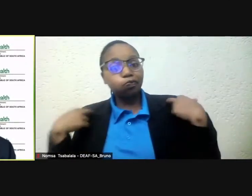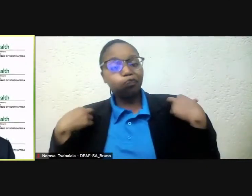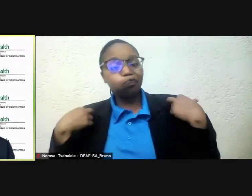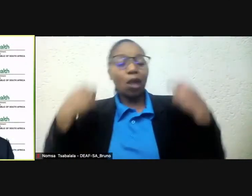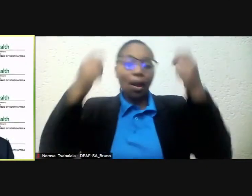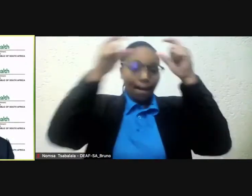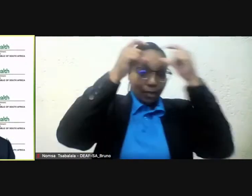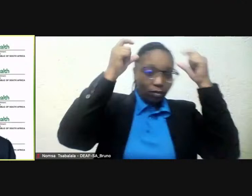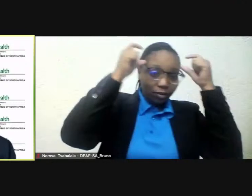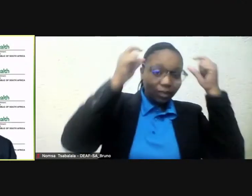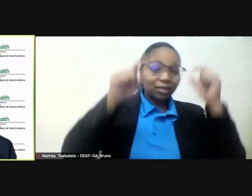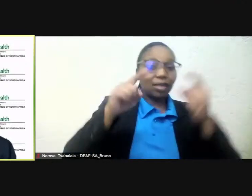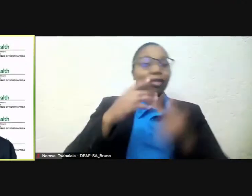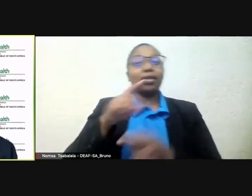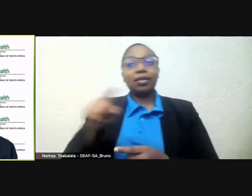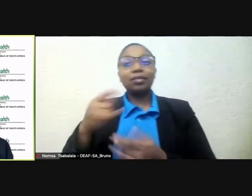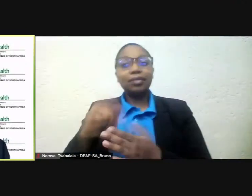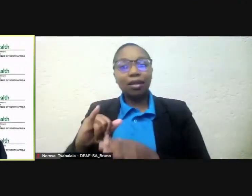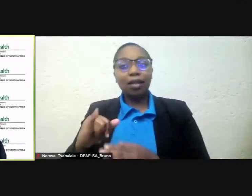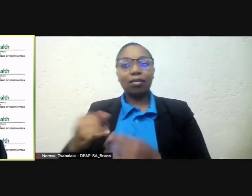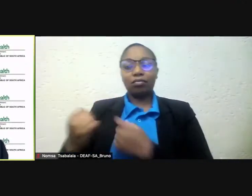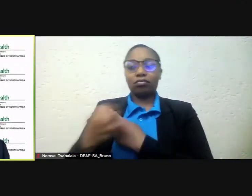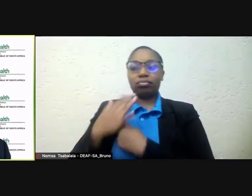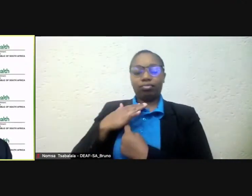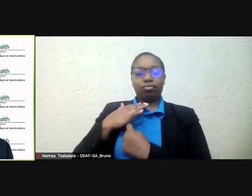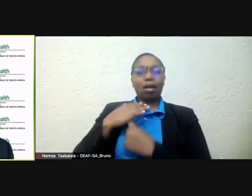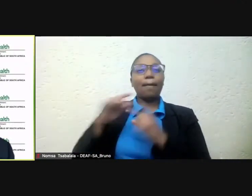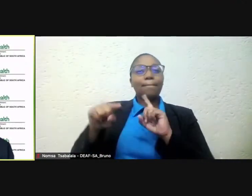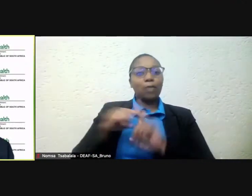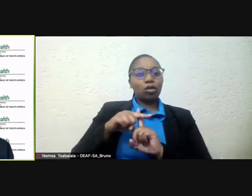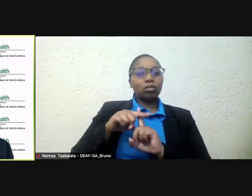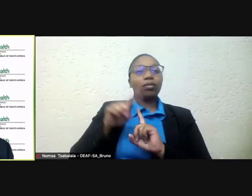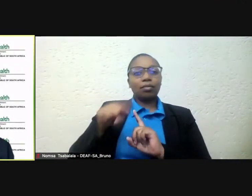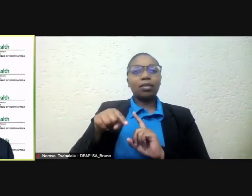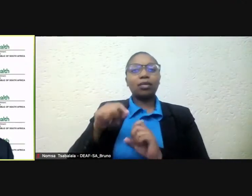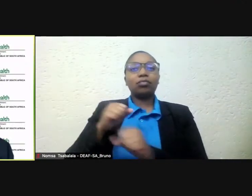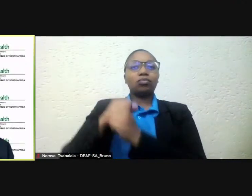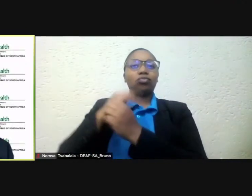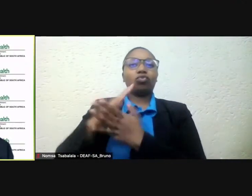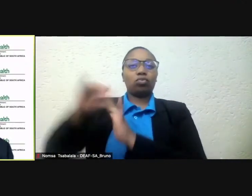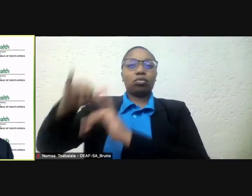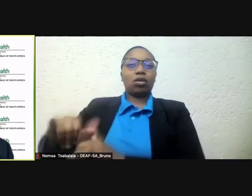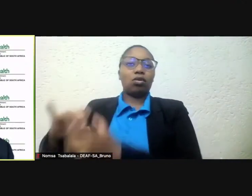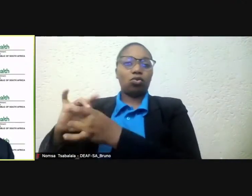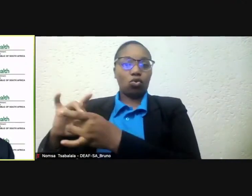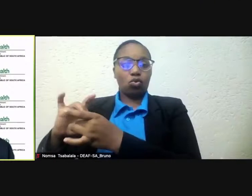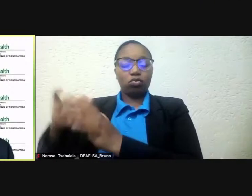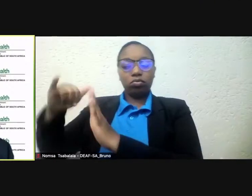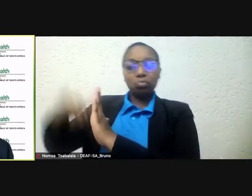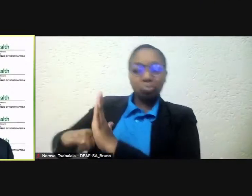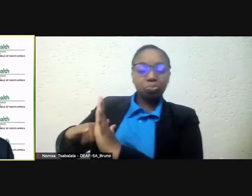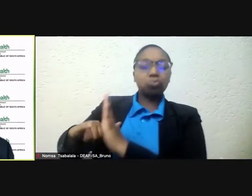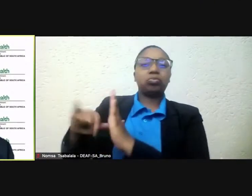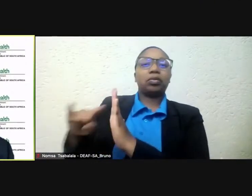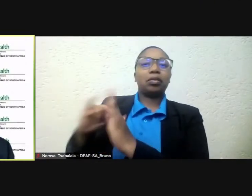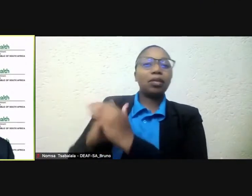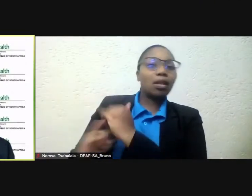isolation. We want to appeal to all South Africans that the time is now for more